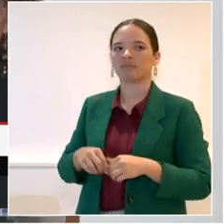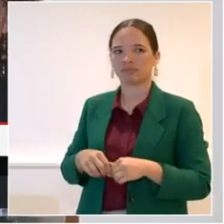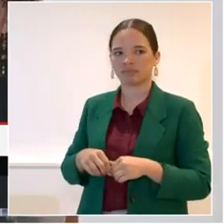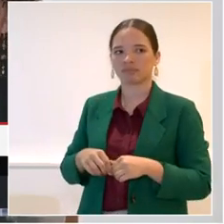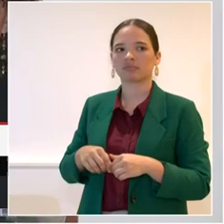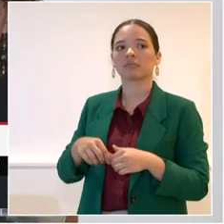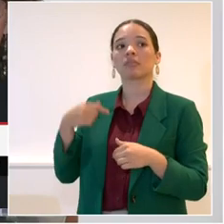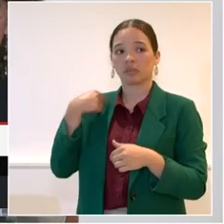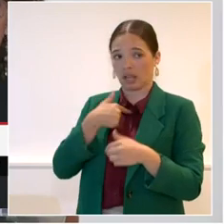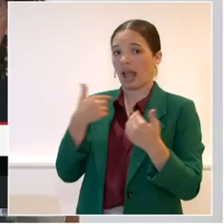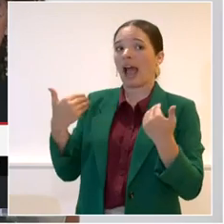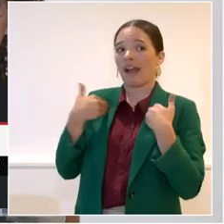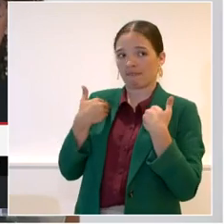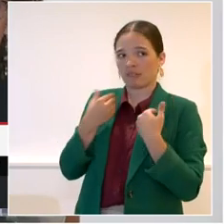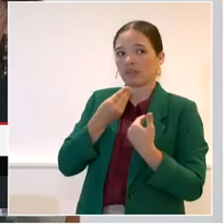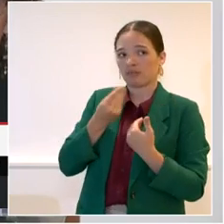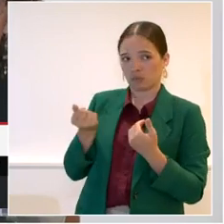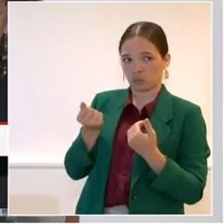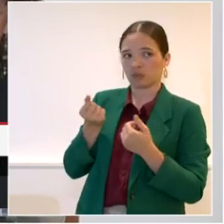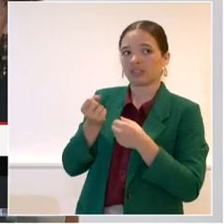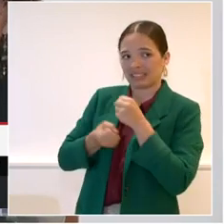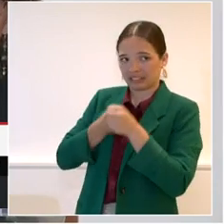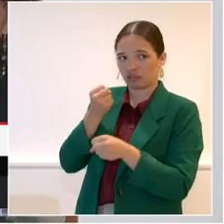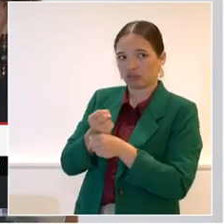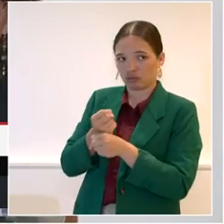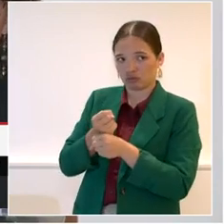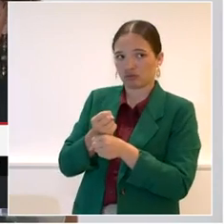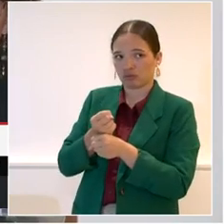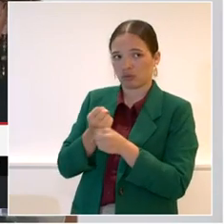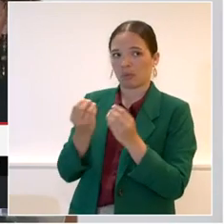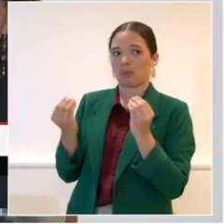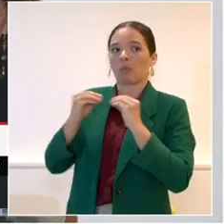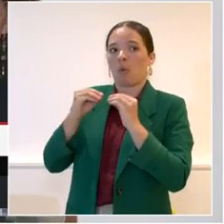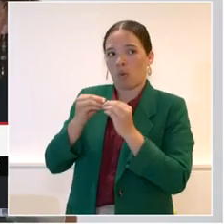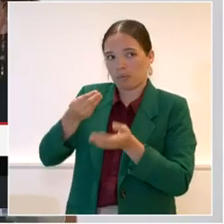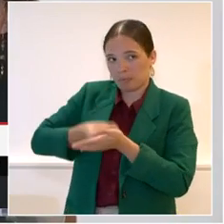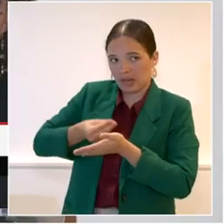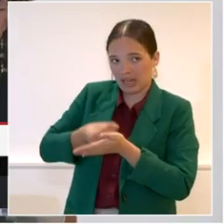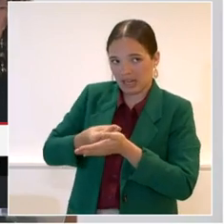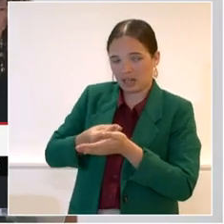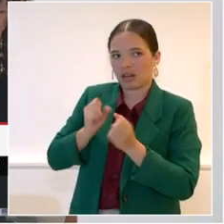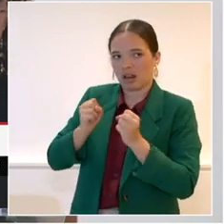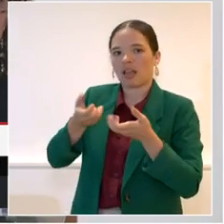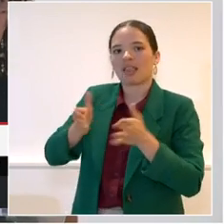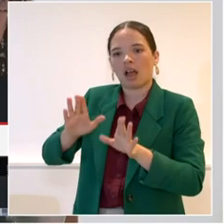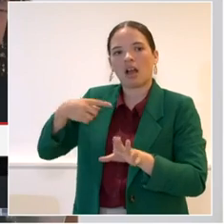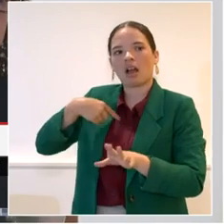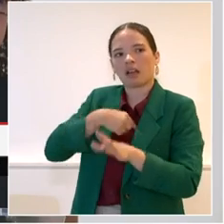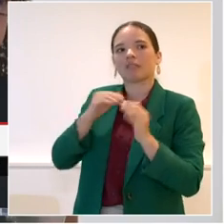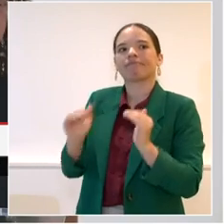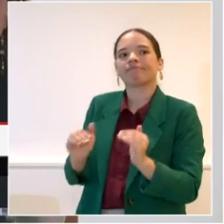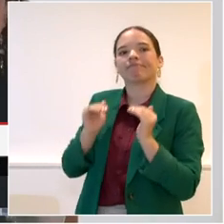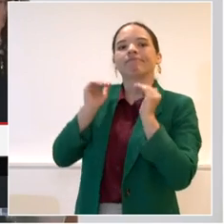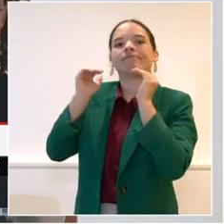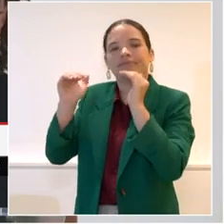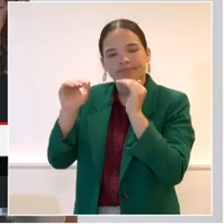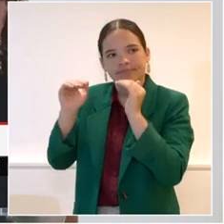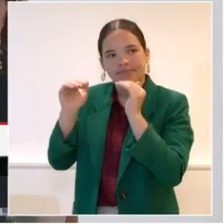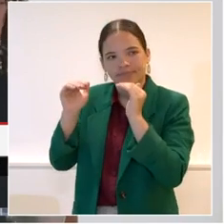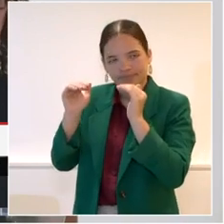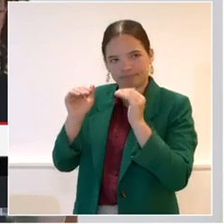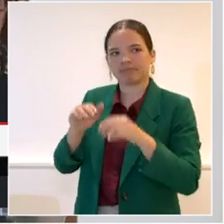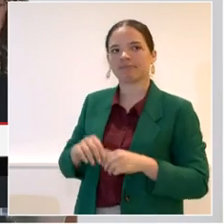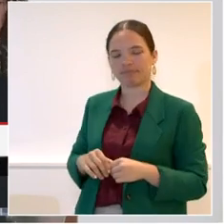last couple of years, an infusion of dollars that have allowed us to advance in some of these ways.